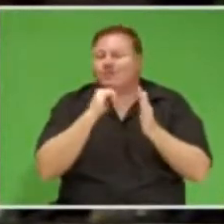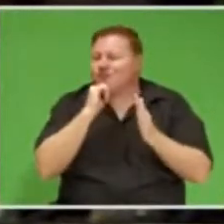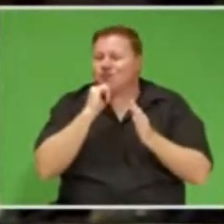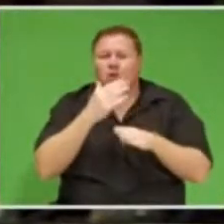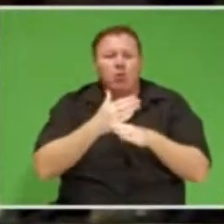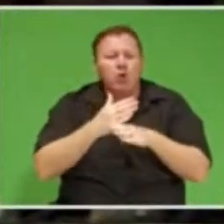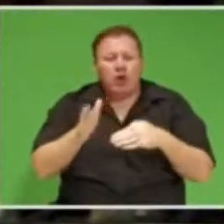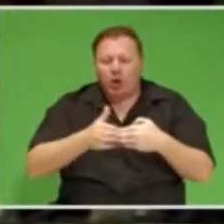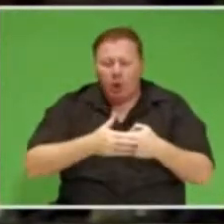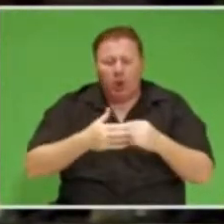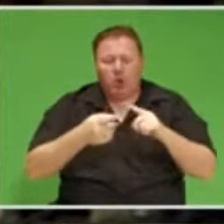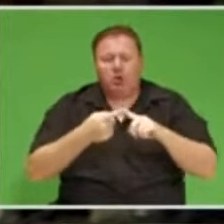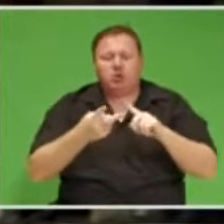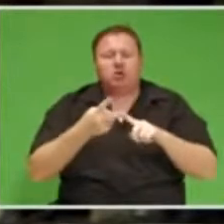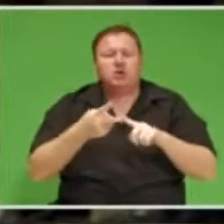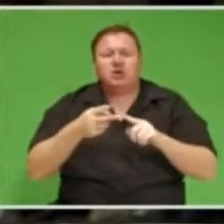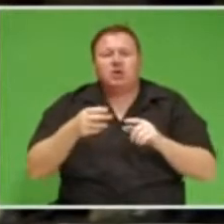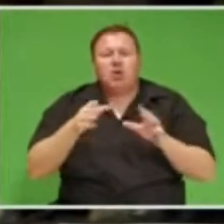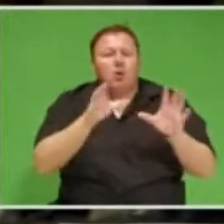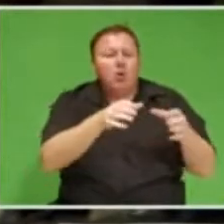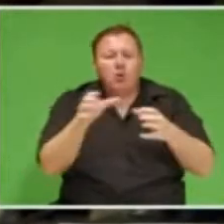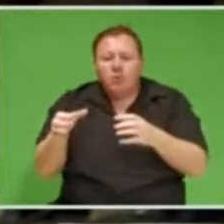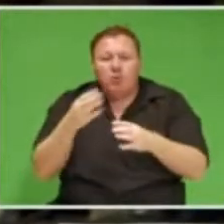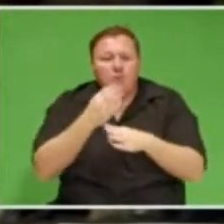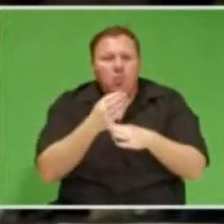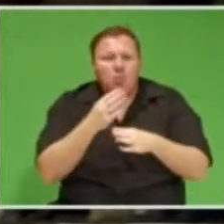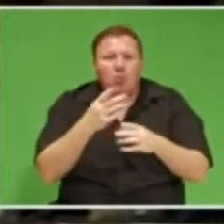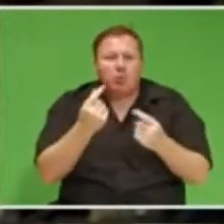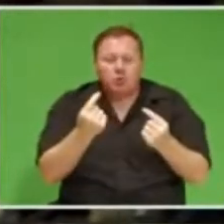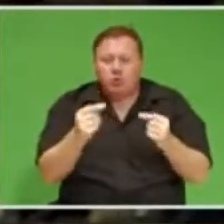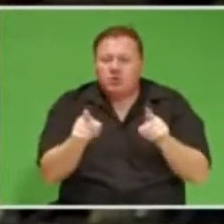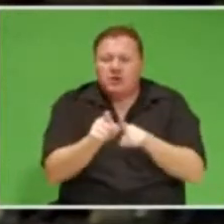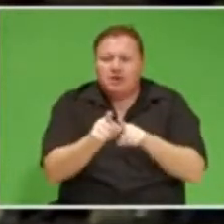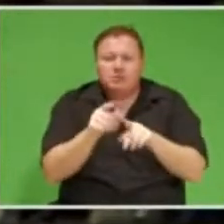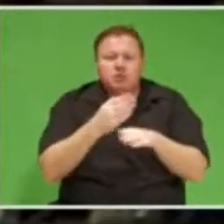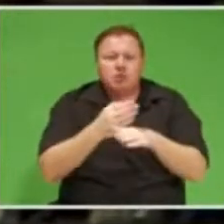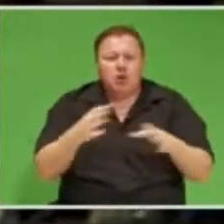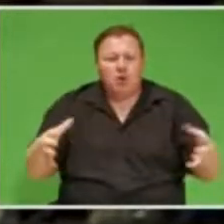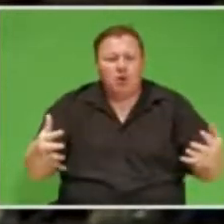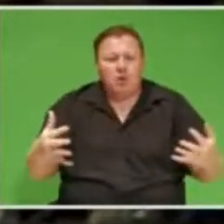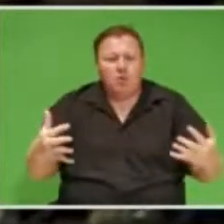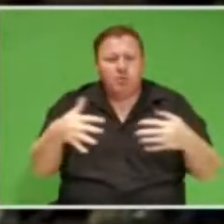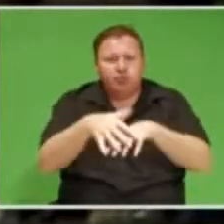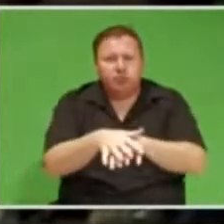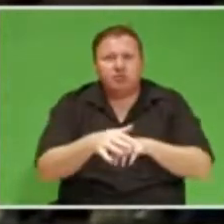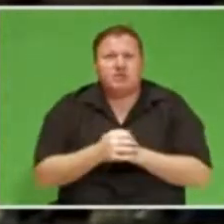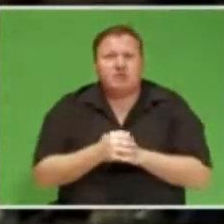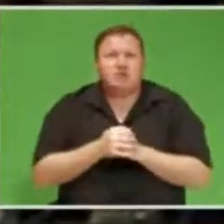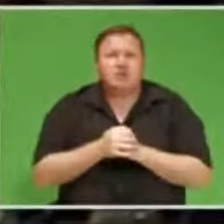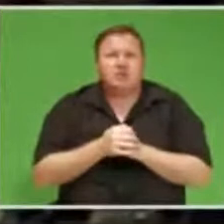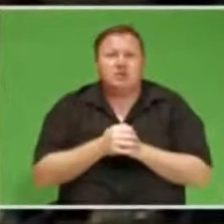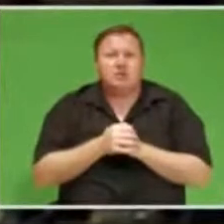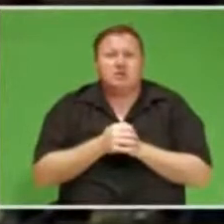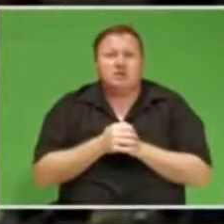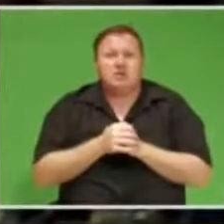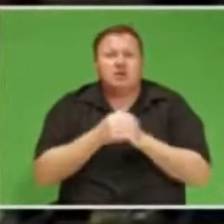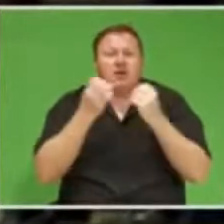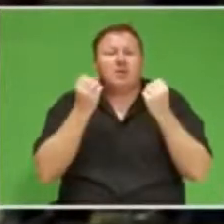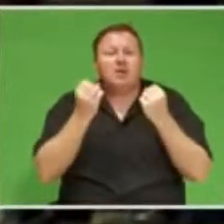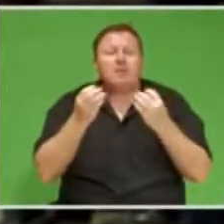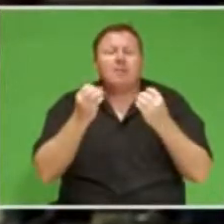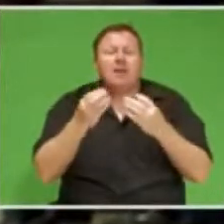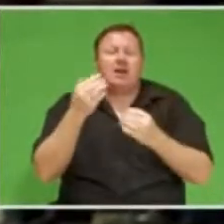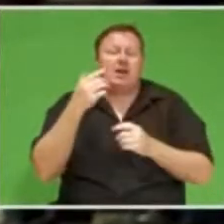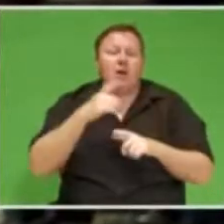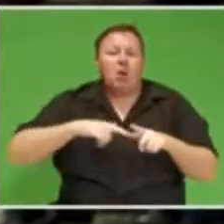and consolidate entities where appropriate. The poor performance of many local